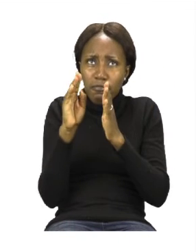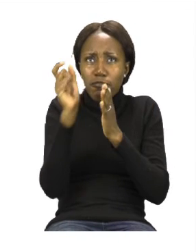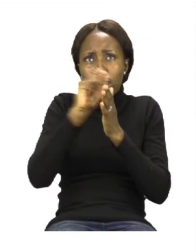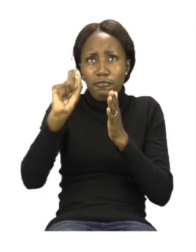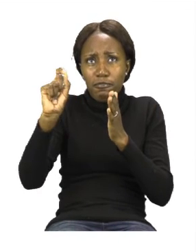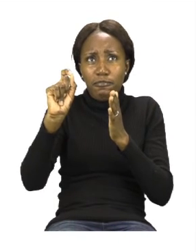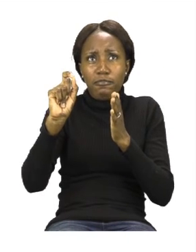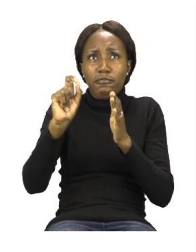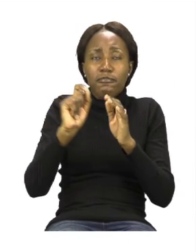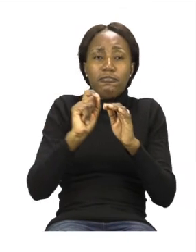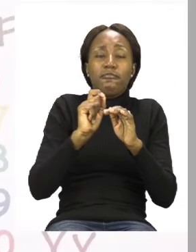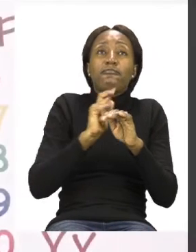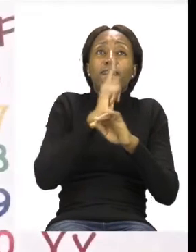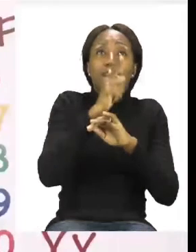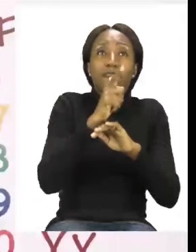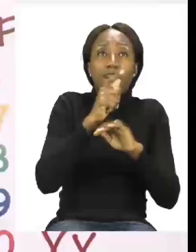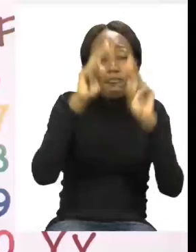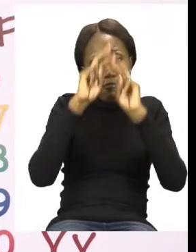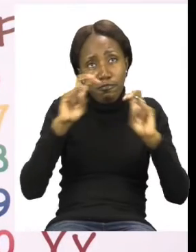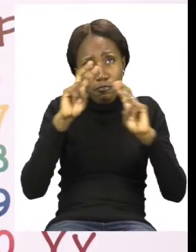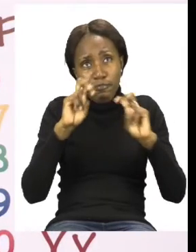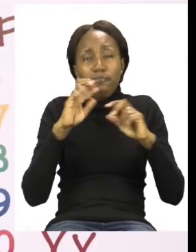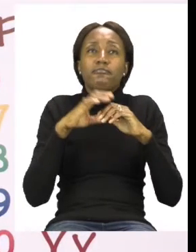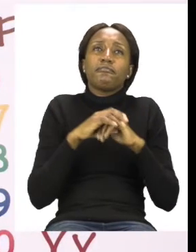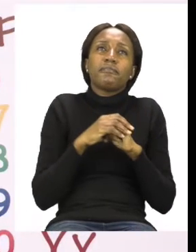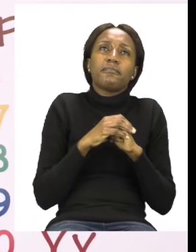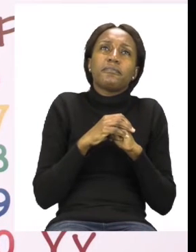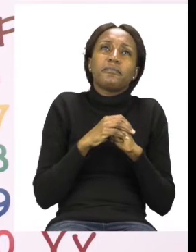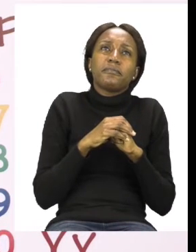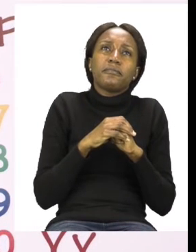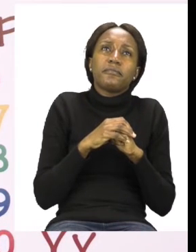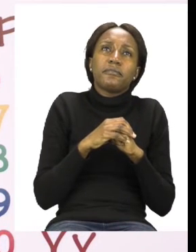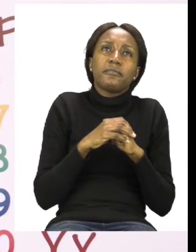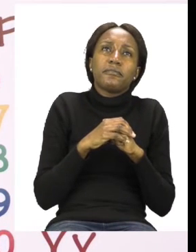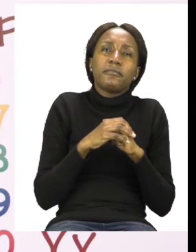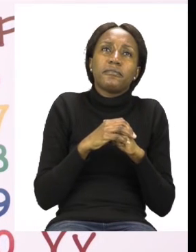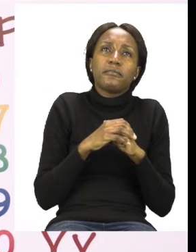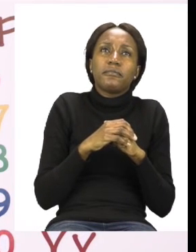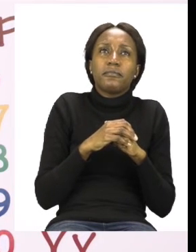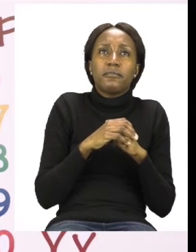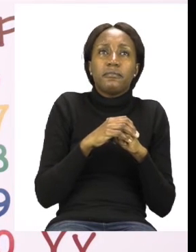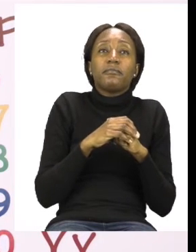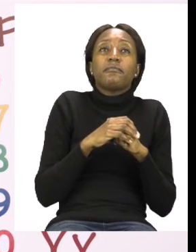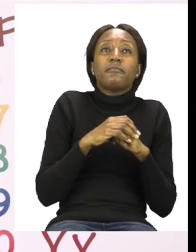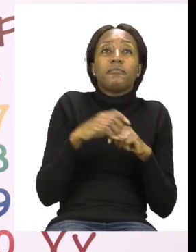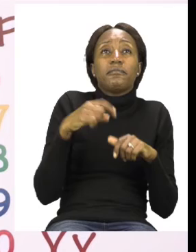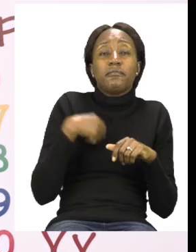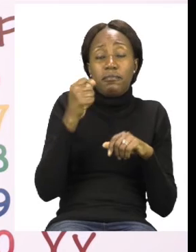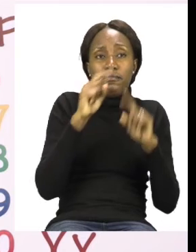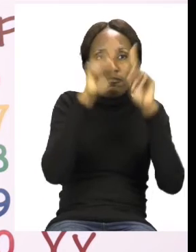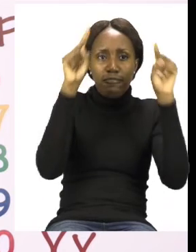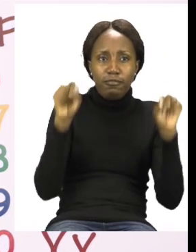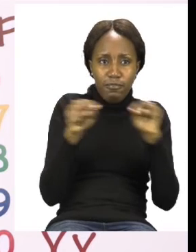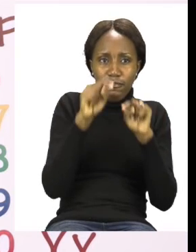let's take a look at the board and try and find our words. Now I have put a little piece of the word search, but we